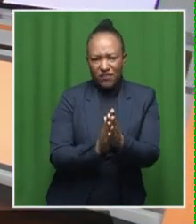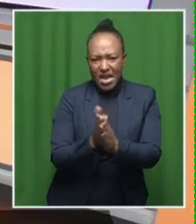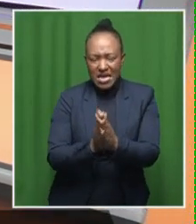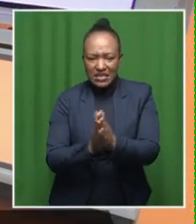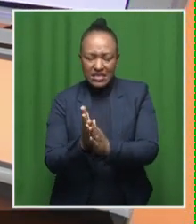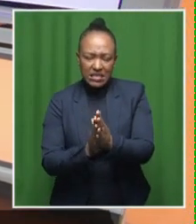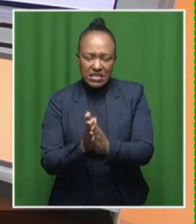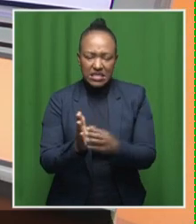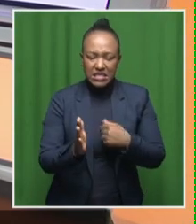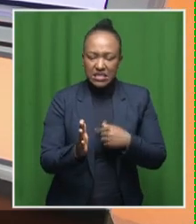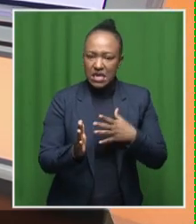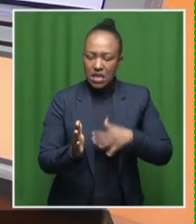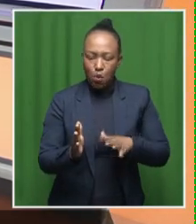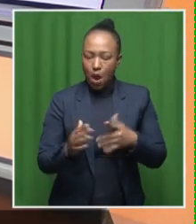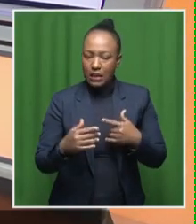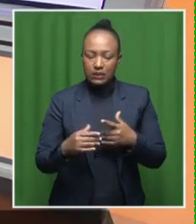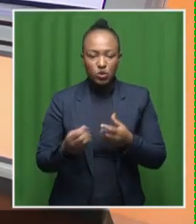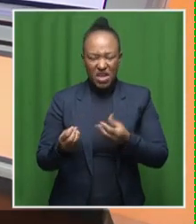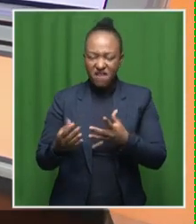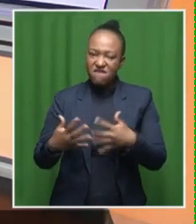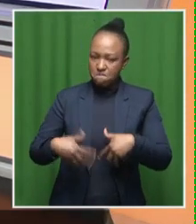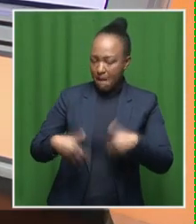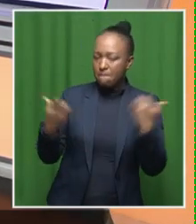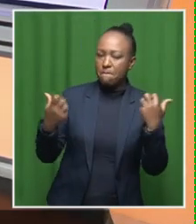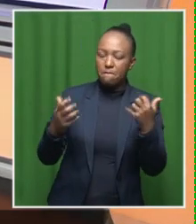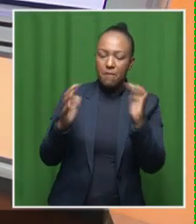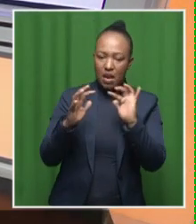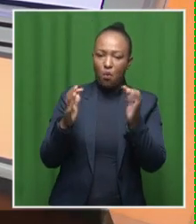they do want to cause an upset in this World Cup?